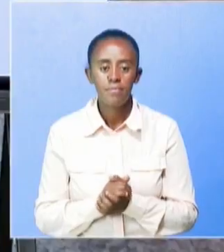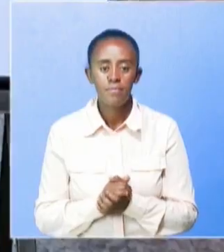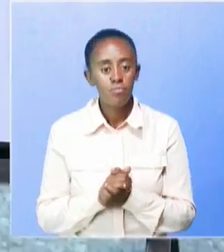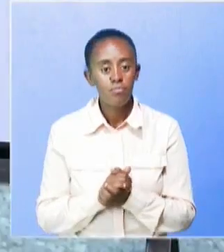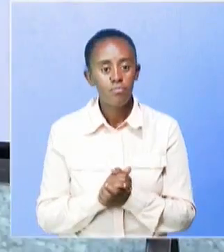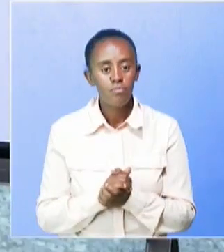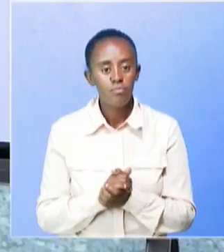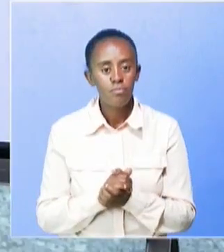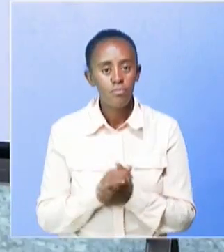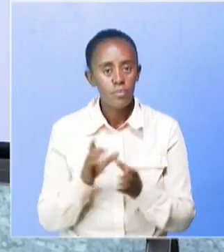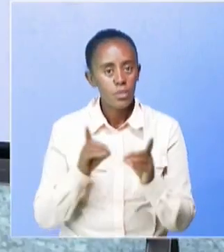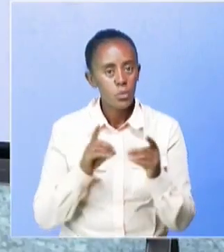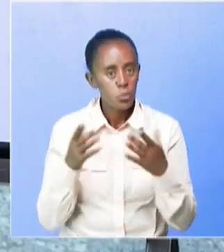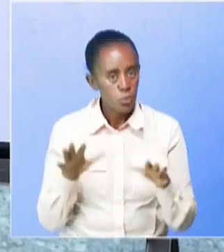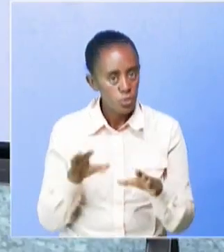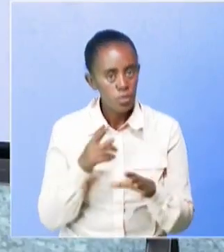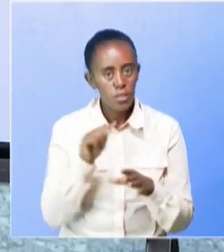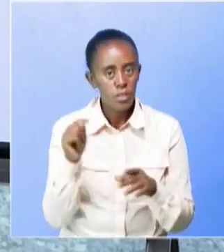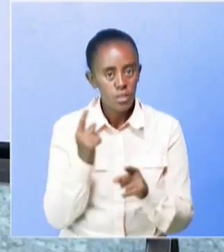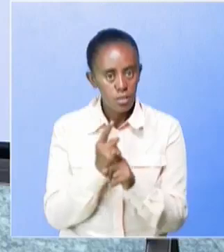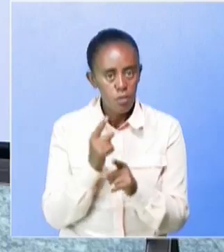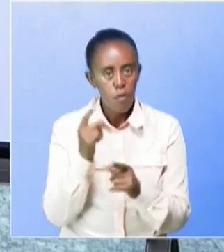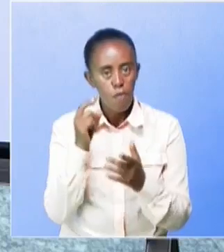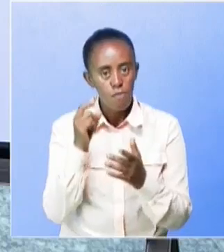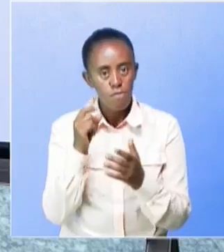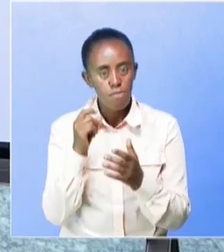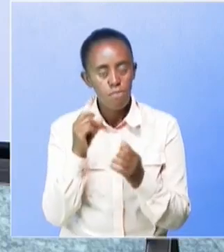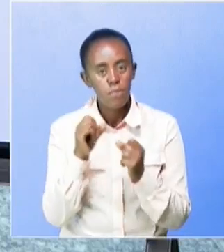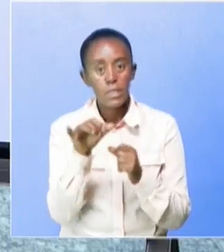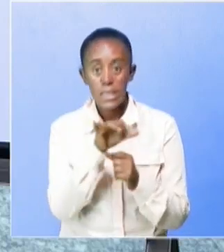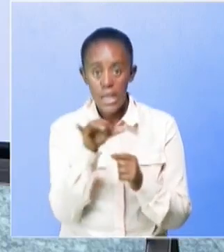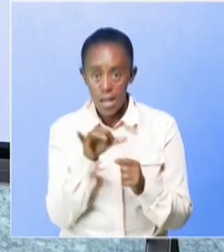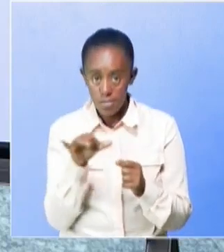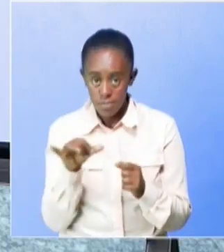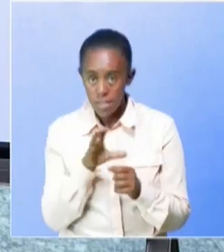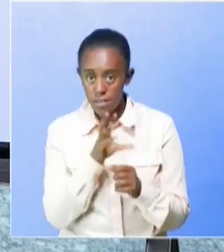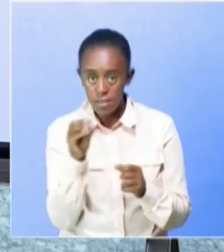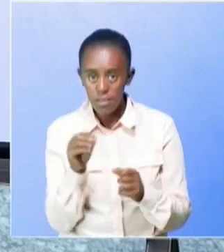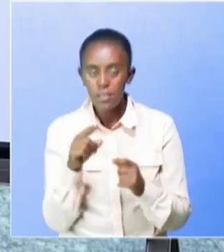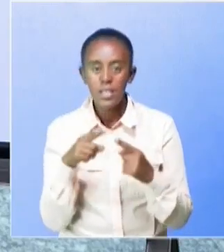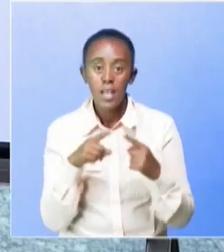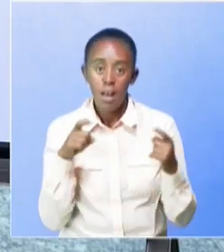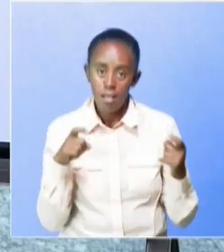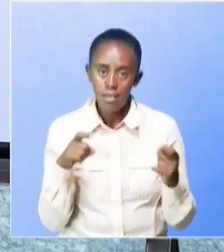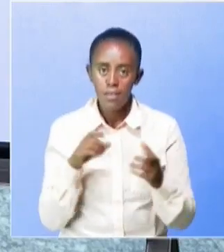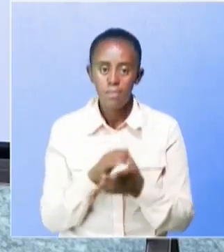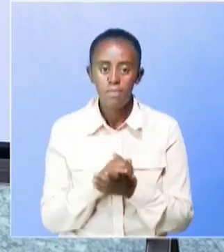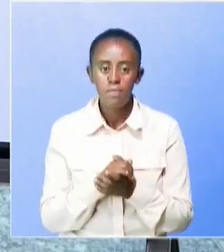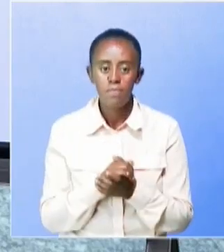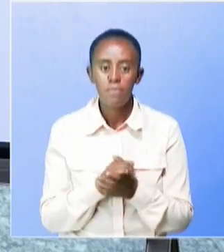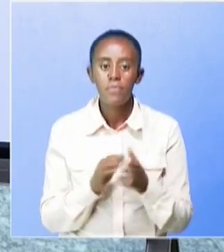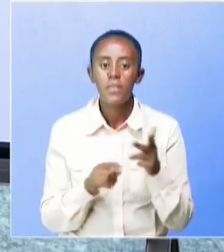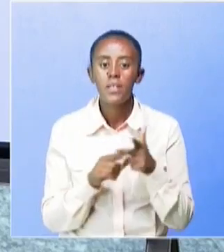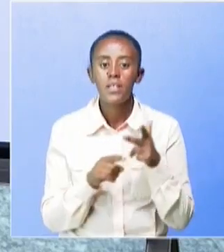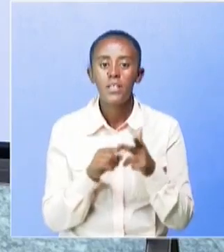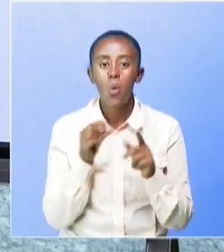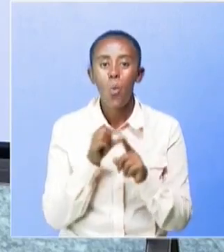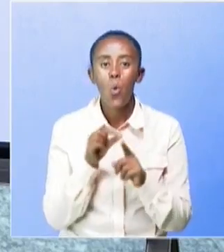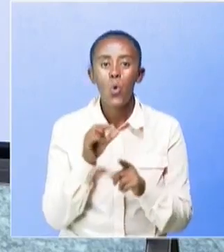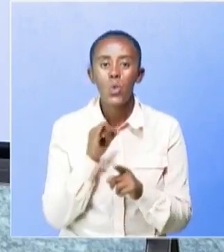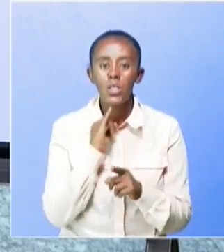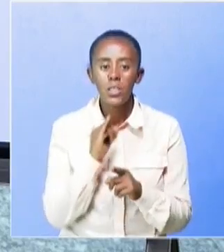I'm sure you did all the correct forms of their synonyms and their antonyms. The third word